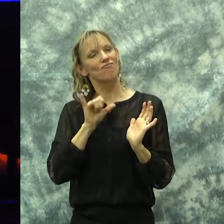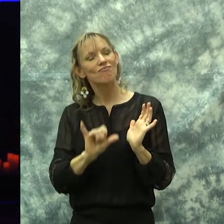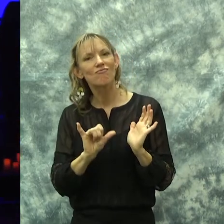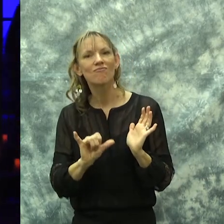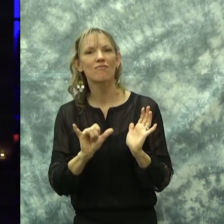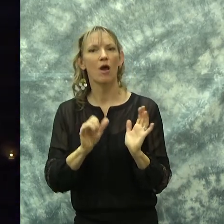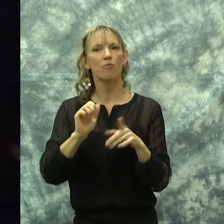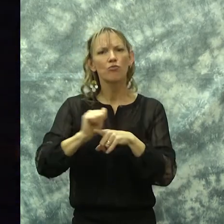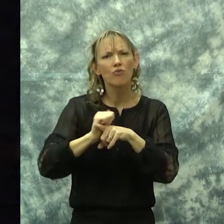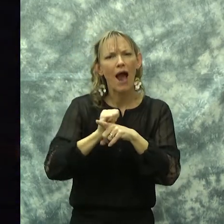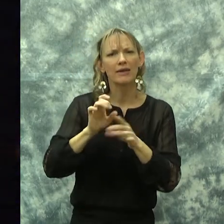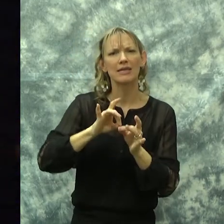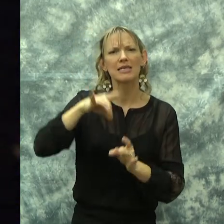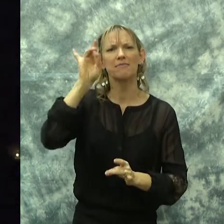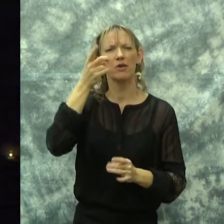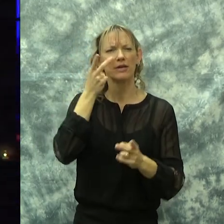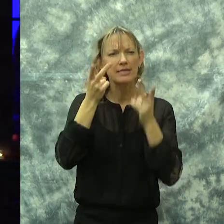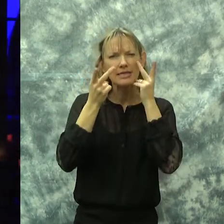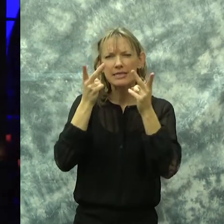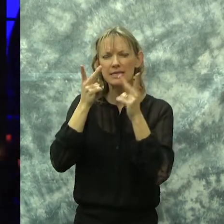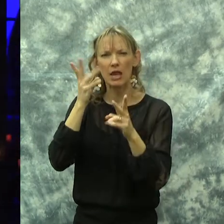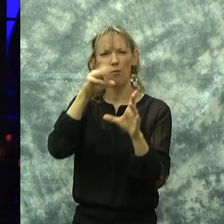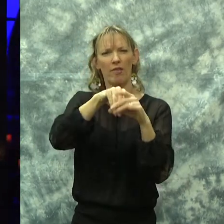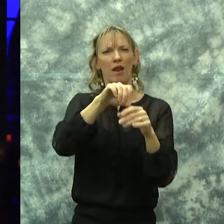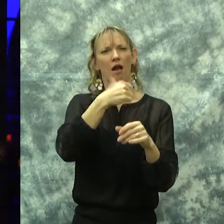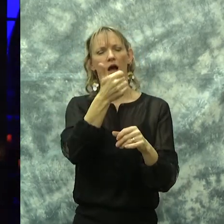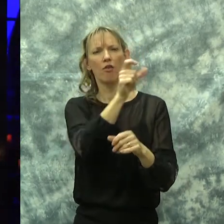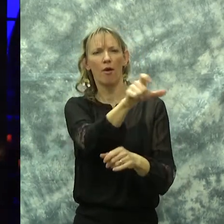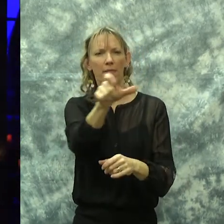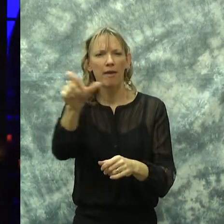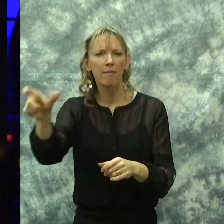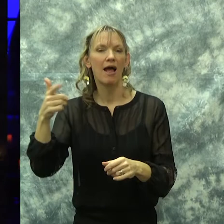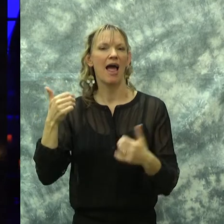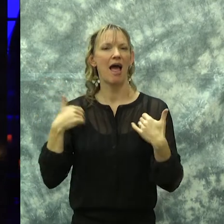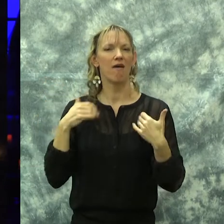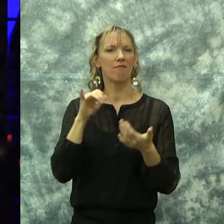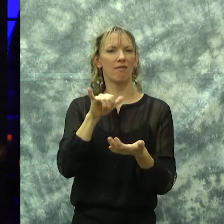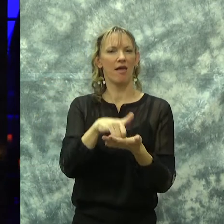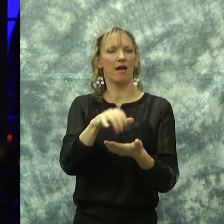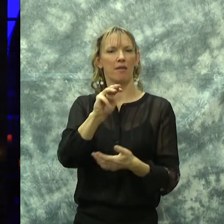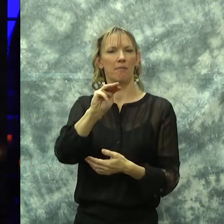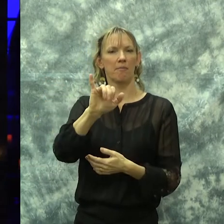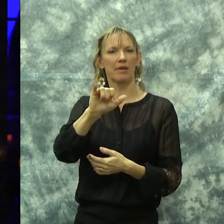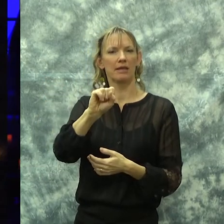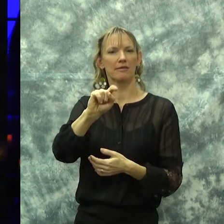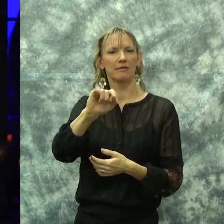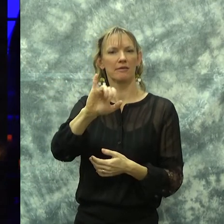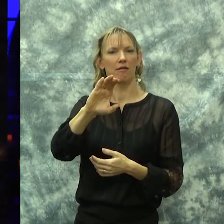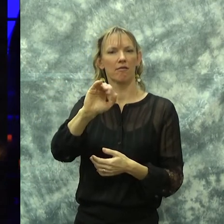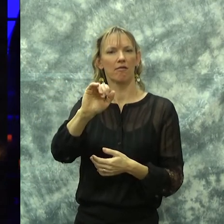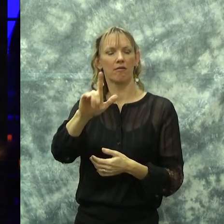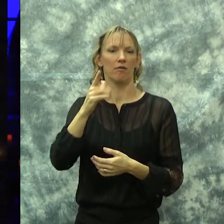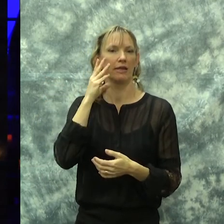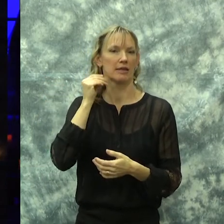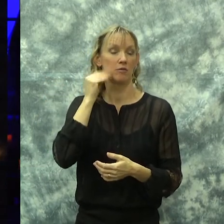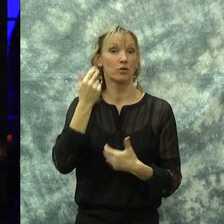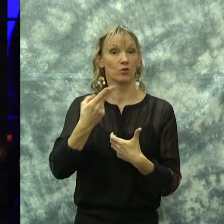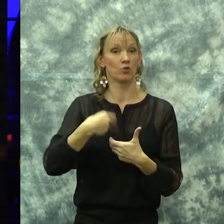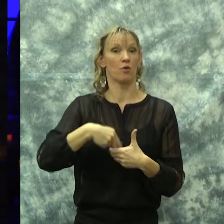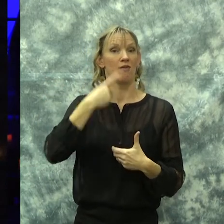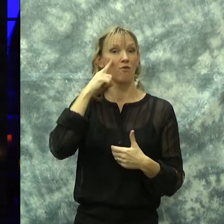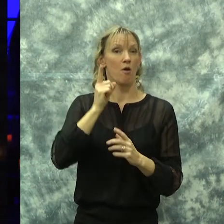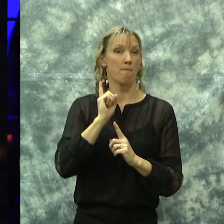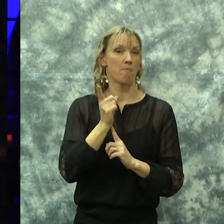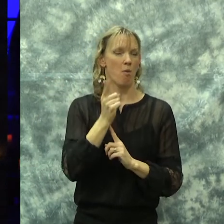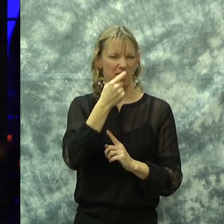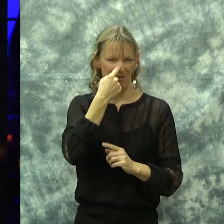this spirit and see it in others and have a mystical experience. Join me for a